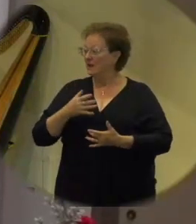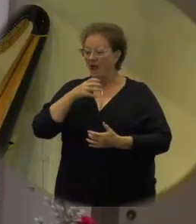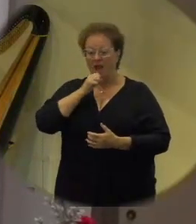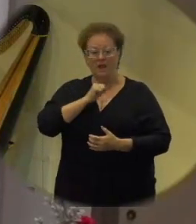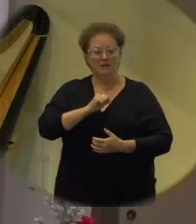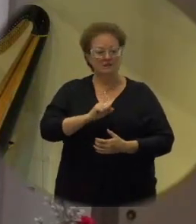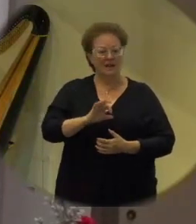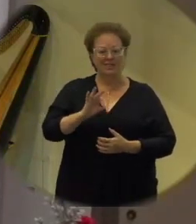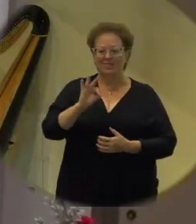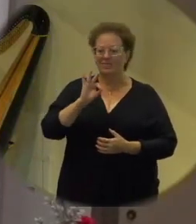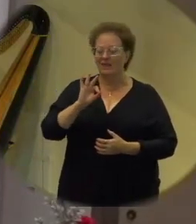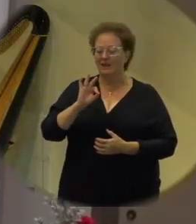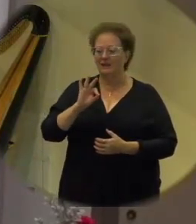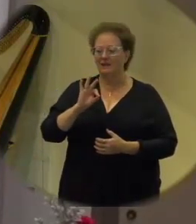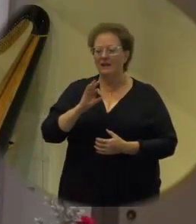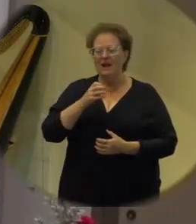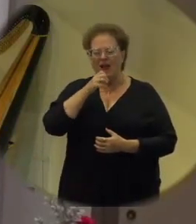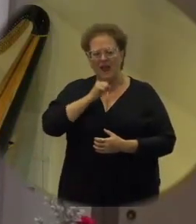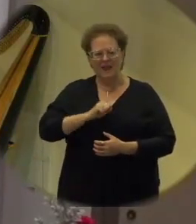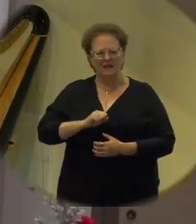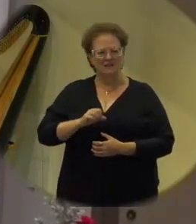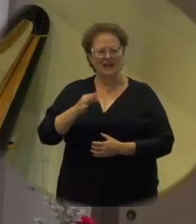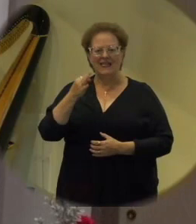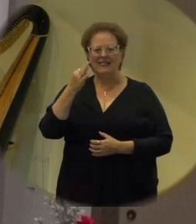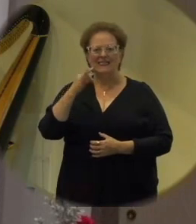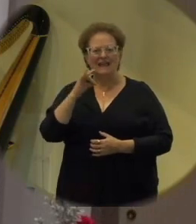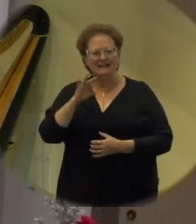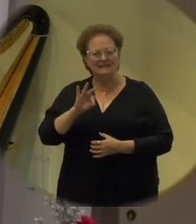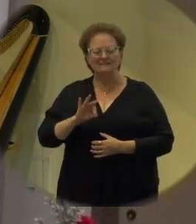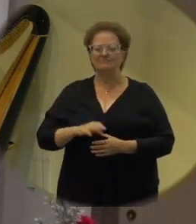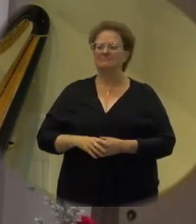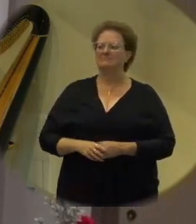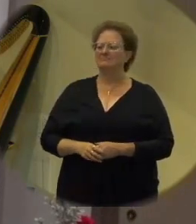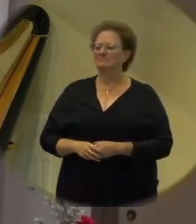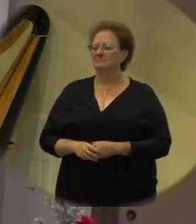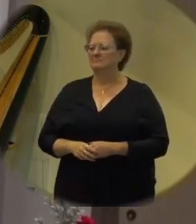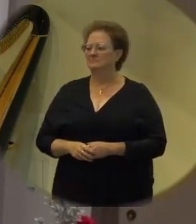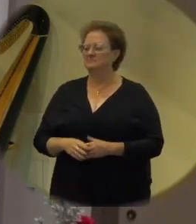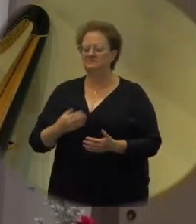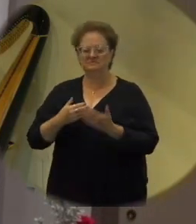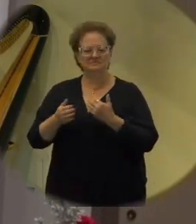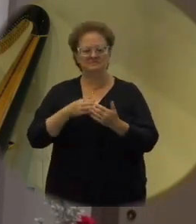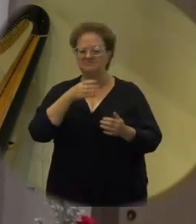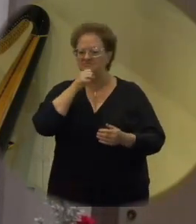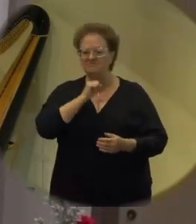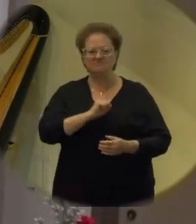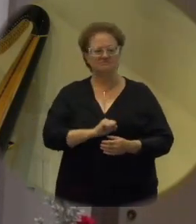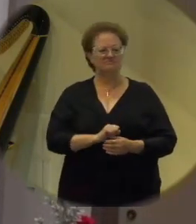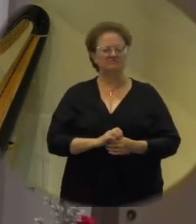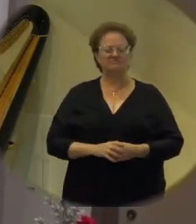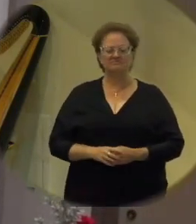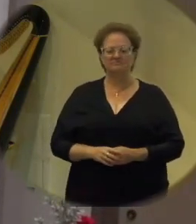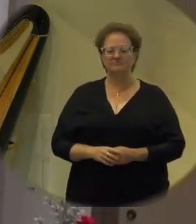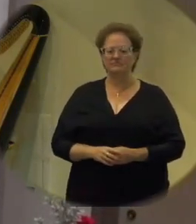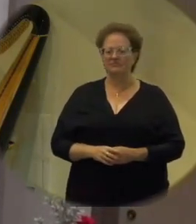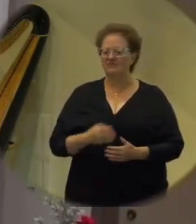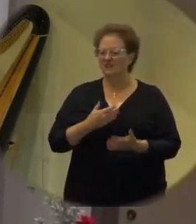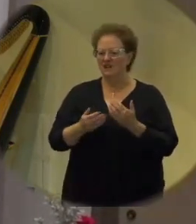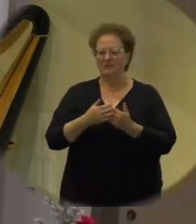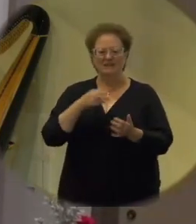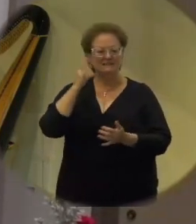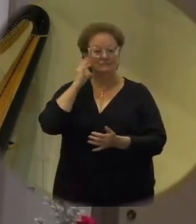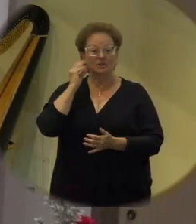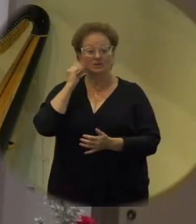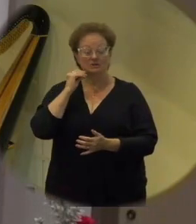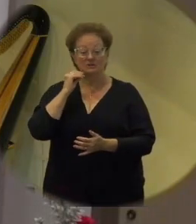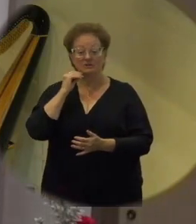old, he's still going to be sending me somebody. When I'm 10 years old, he's still going to be sending me somebody. It doesn't matter what age I'm at. It doesn't matter what I'm going through. It doesn't